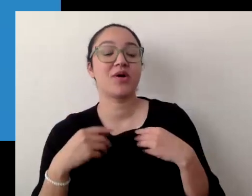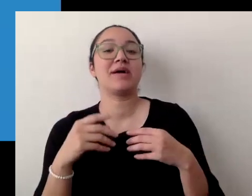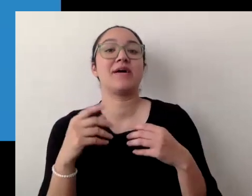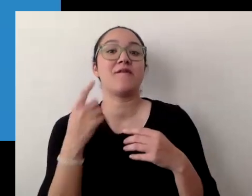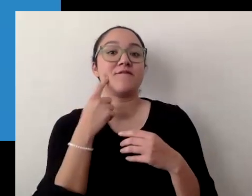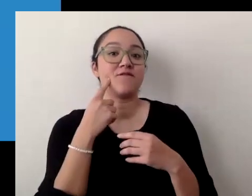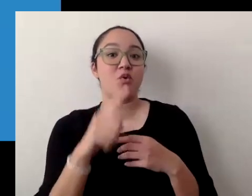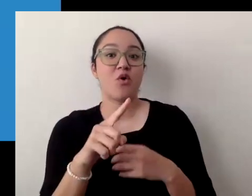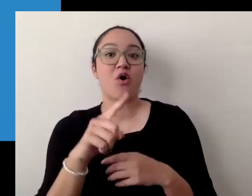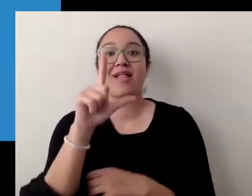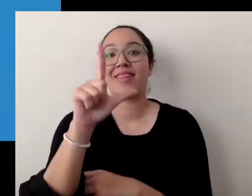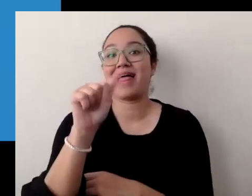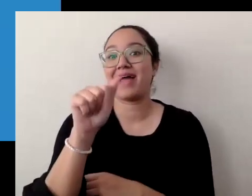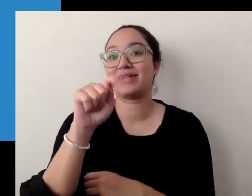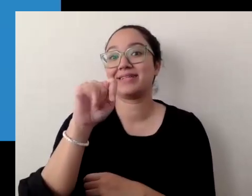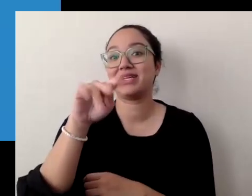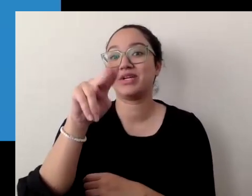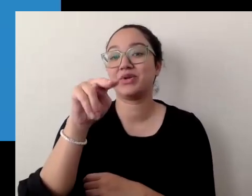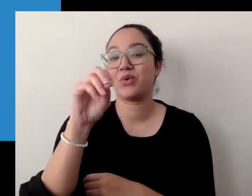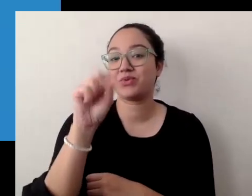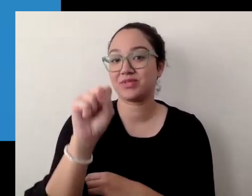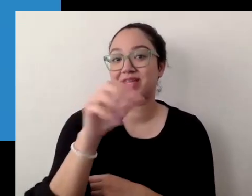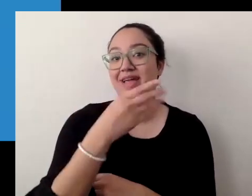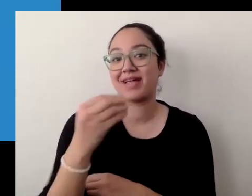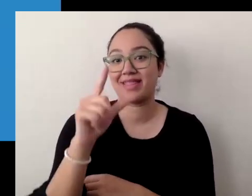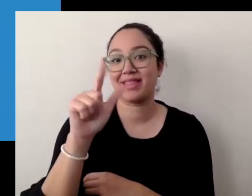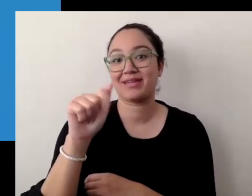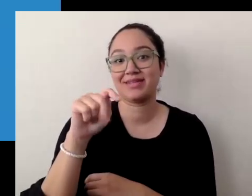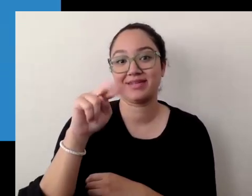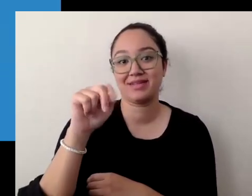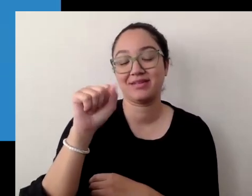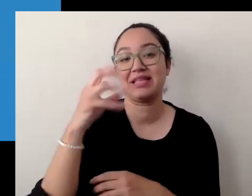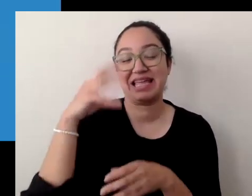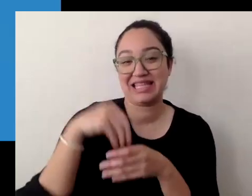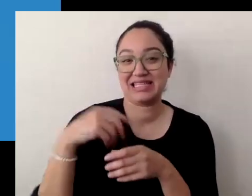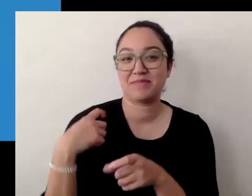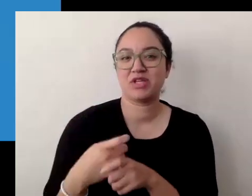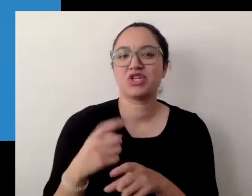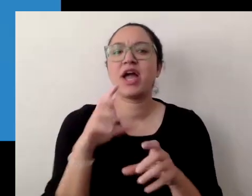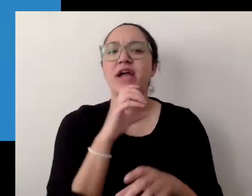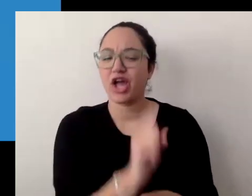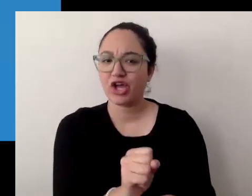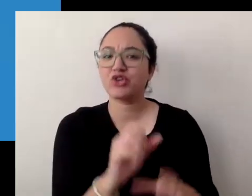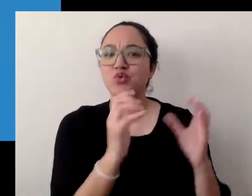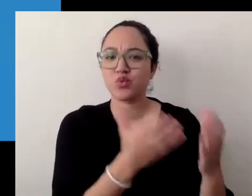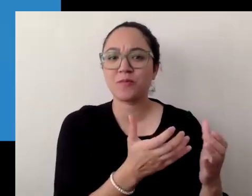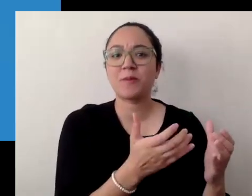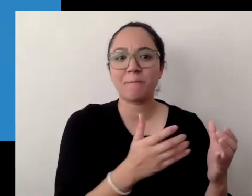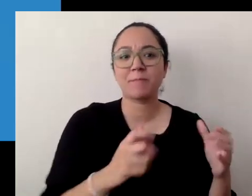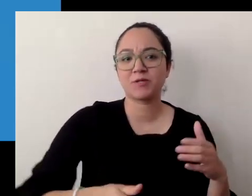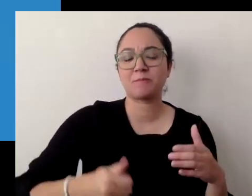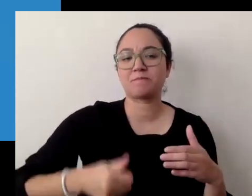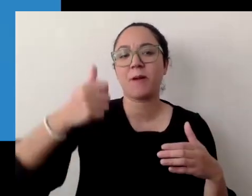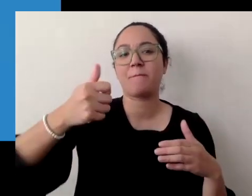in Spanish, um, basically we see that that age group kind of jumps up a little